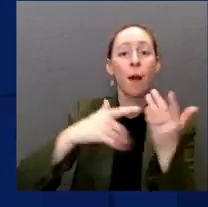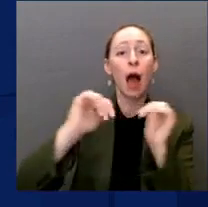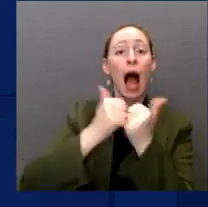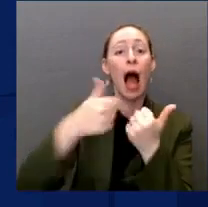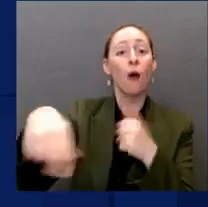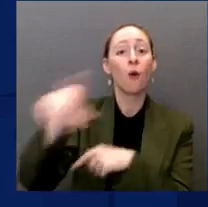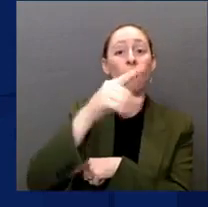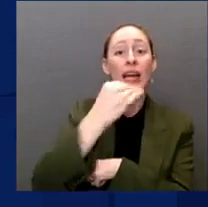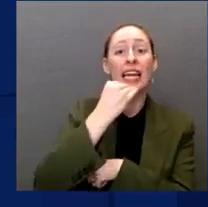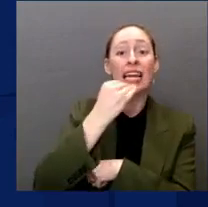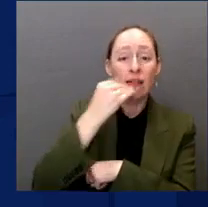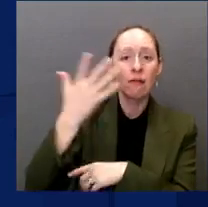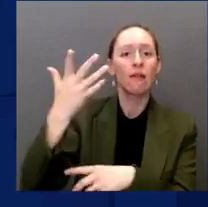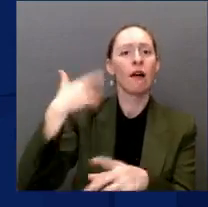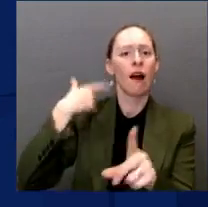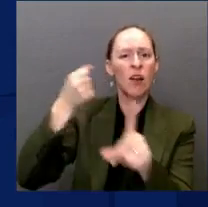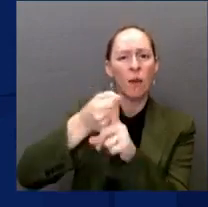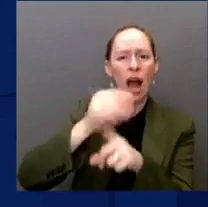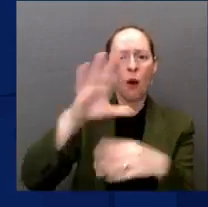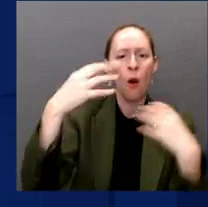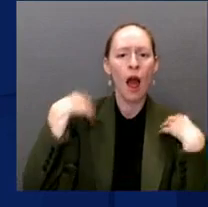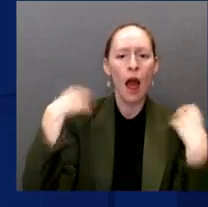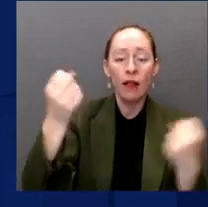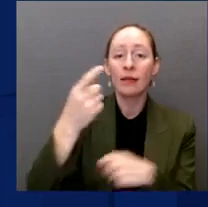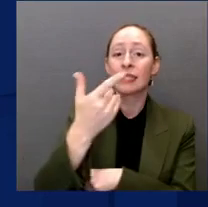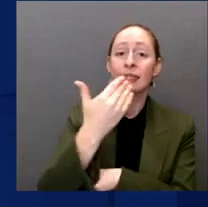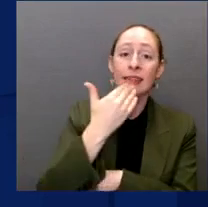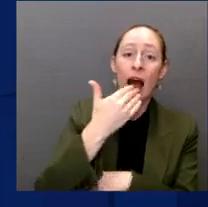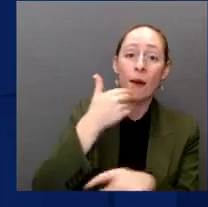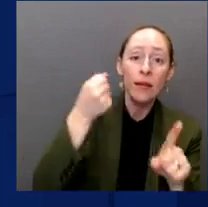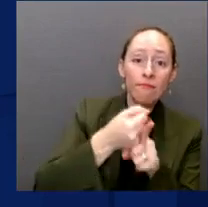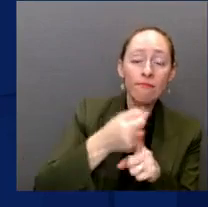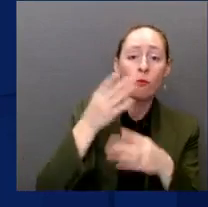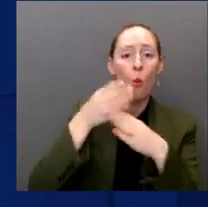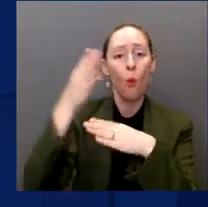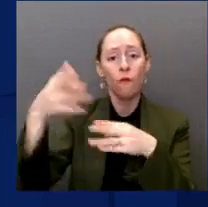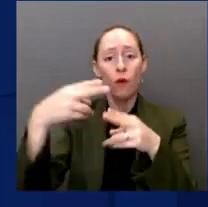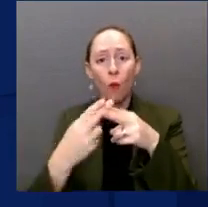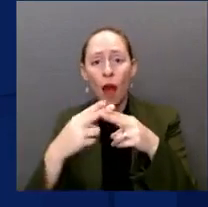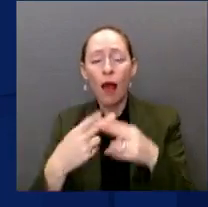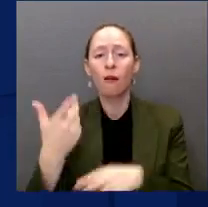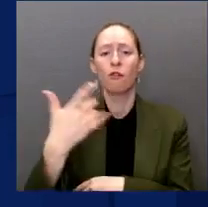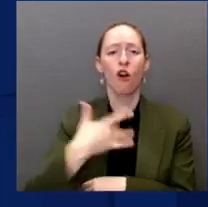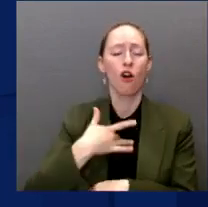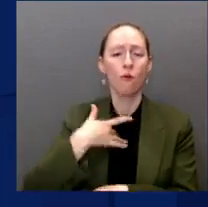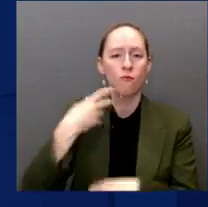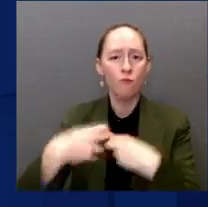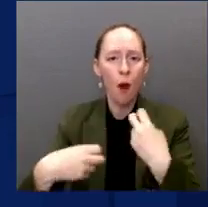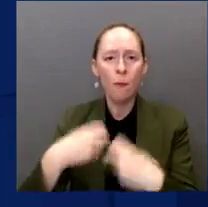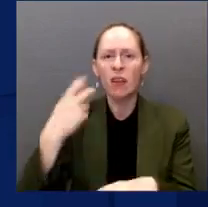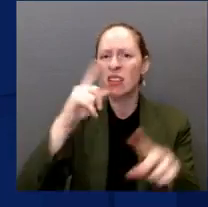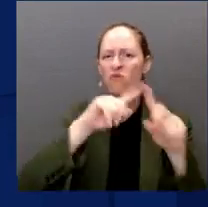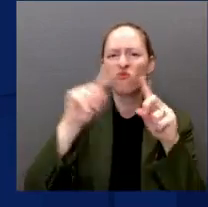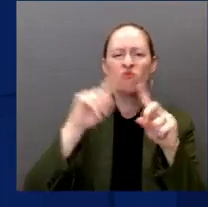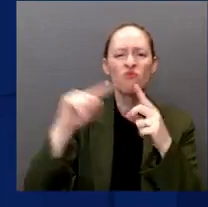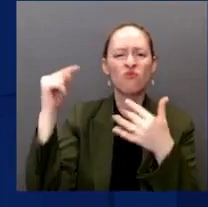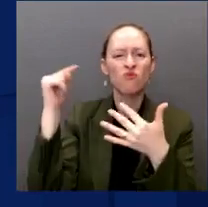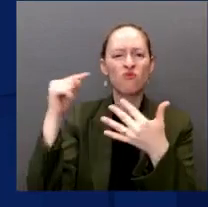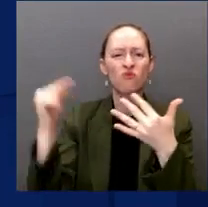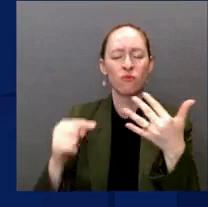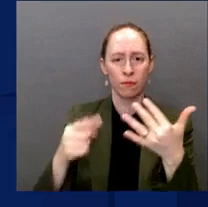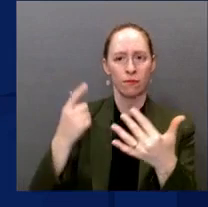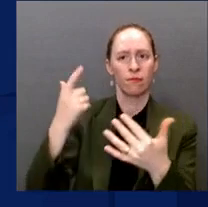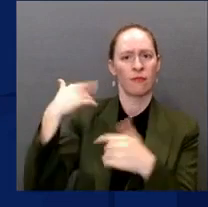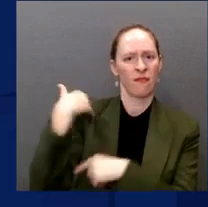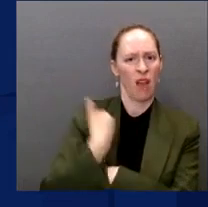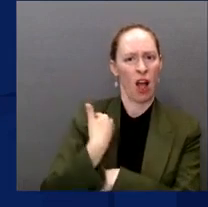been progress. Food security among households with children is at its lowest point in 2 decades. I'm encouraged by this, but all